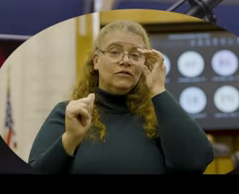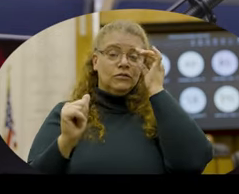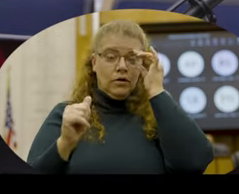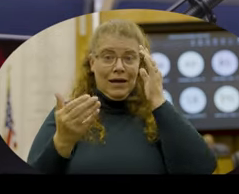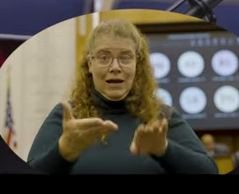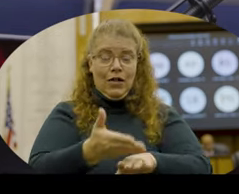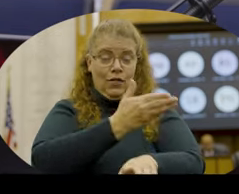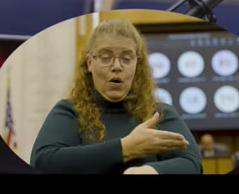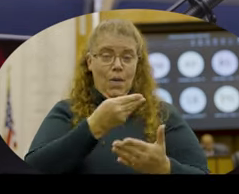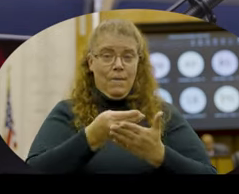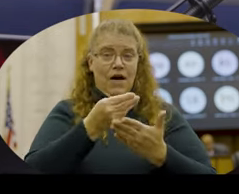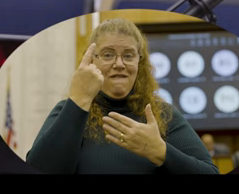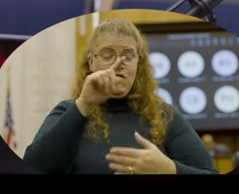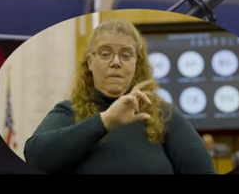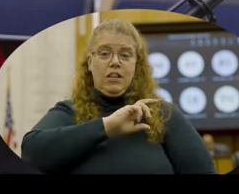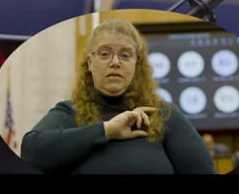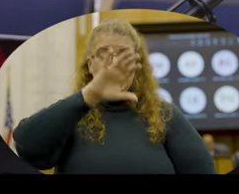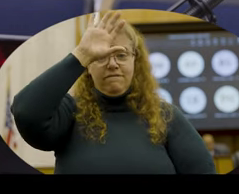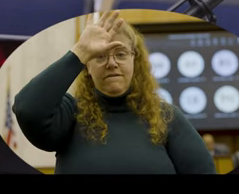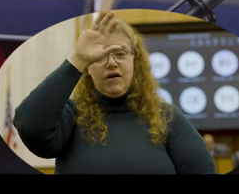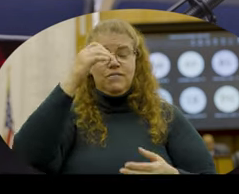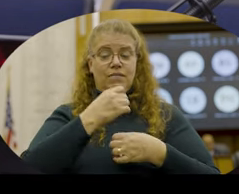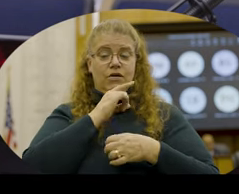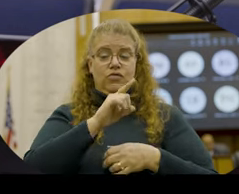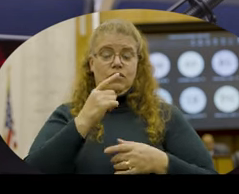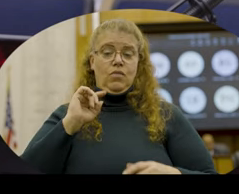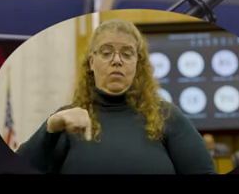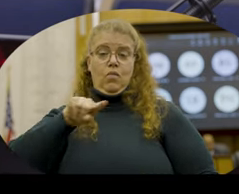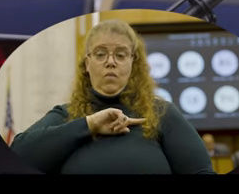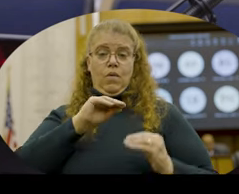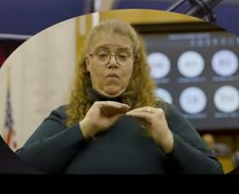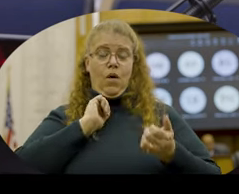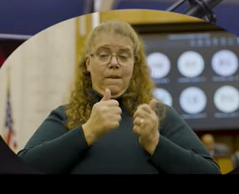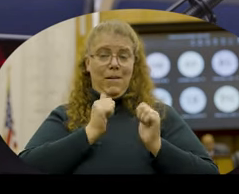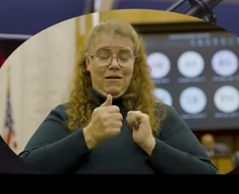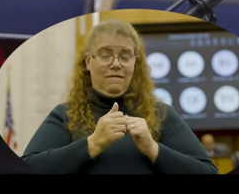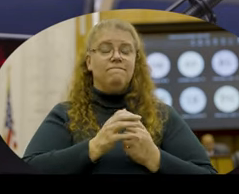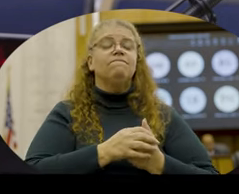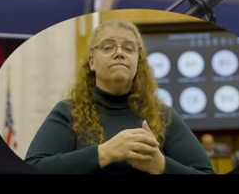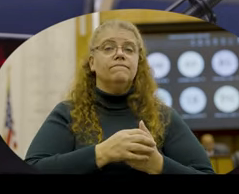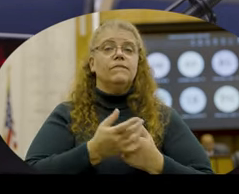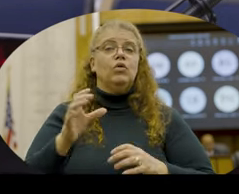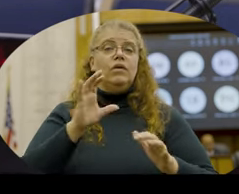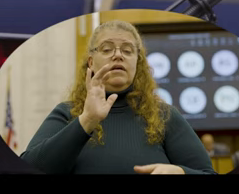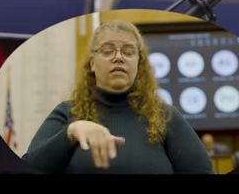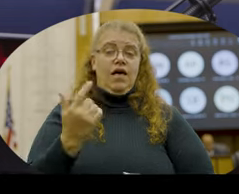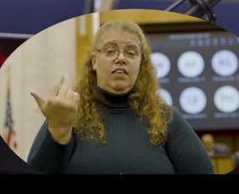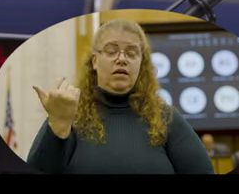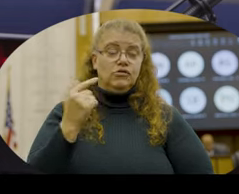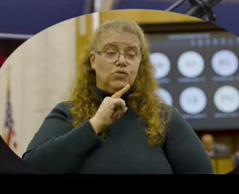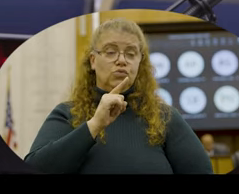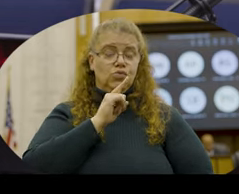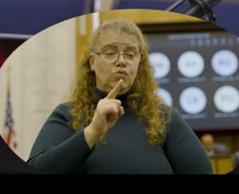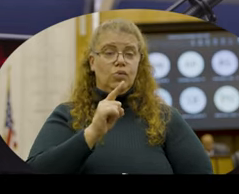improving the quality of life for all of our residents, and meeting the challenges we are continually faced with as leaders would be possible